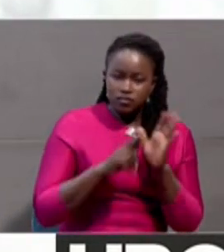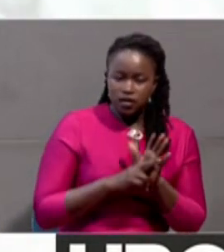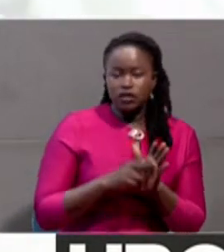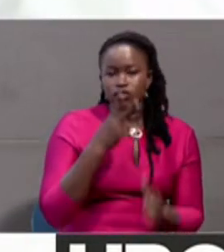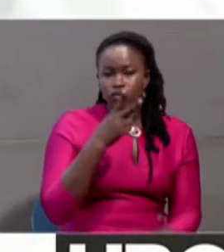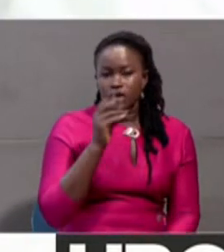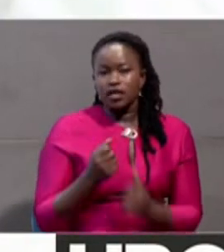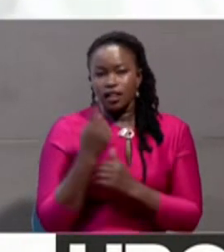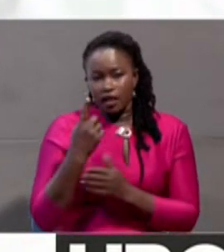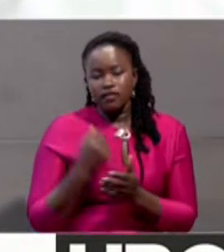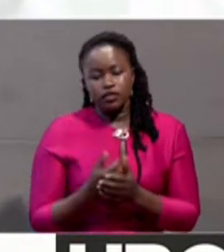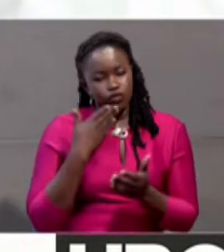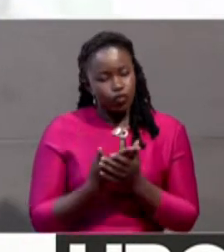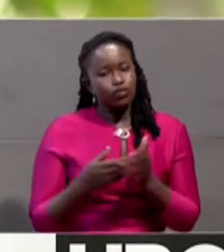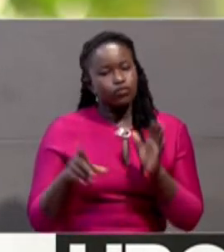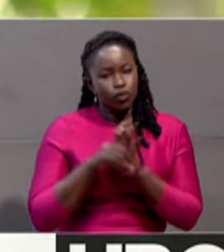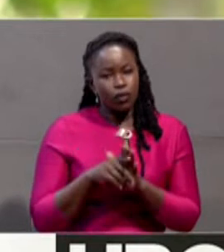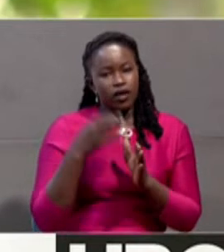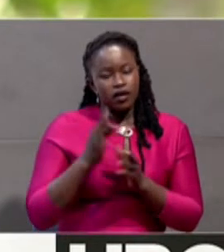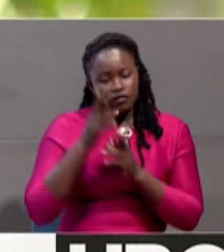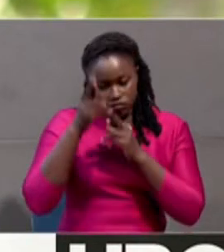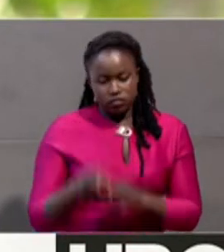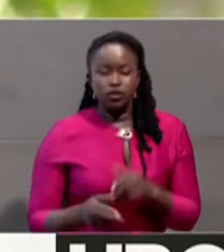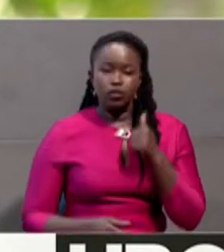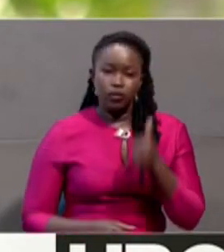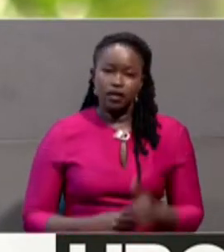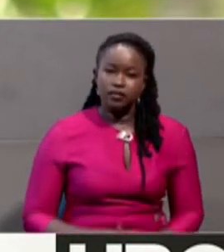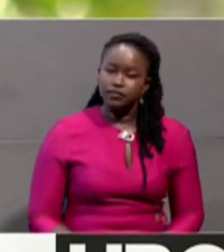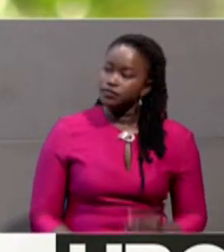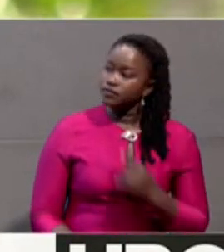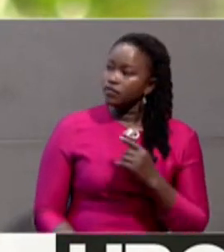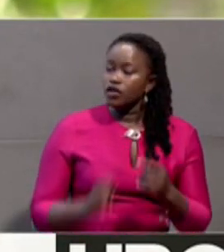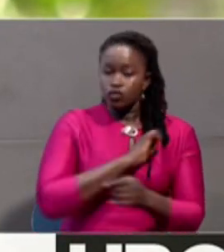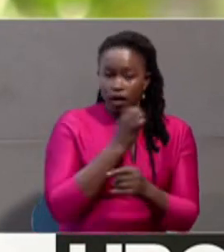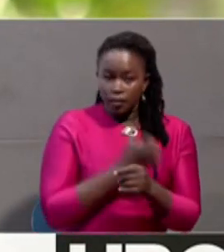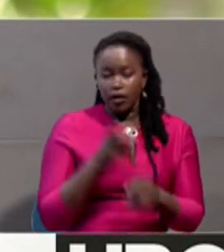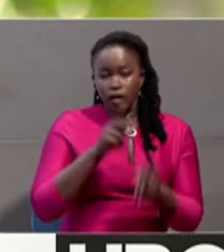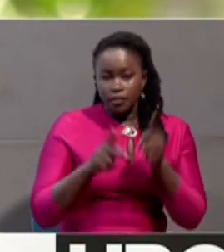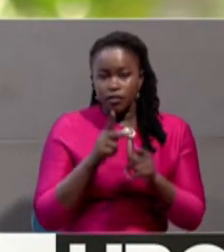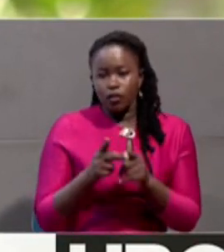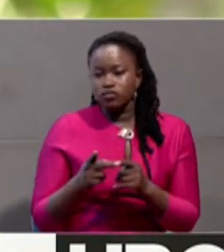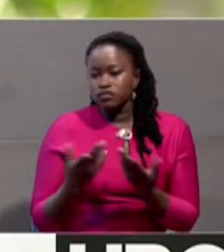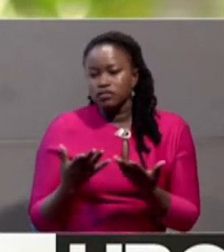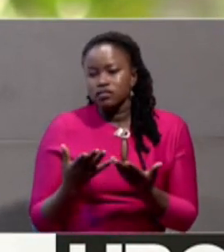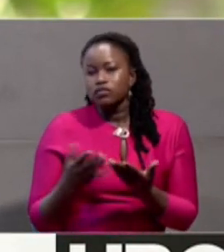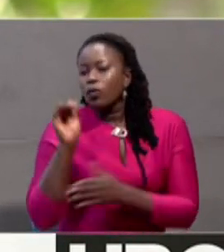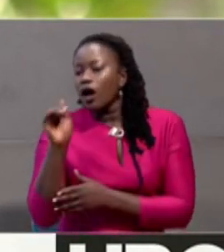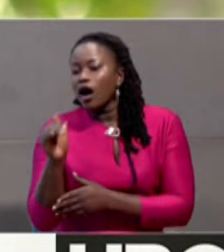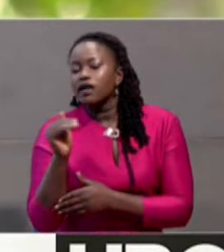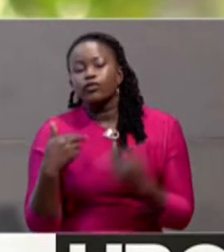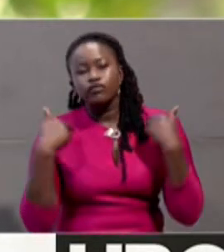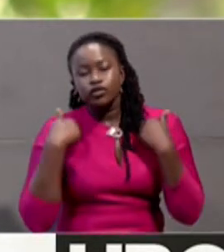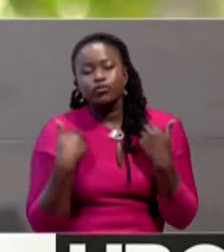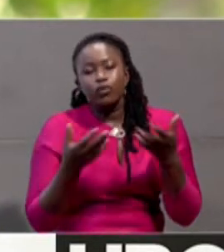2011, is a good law if well respected. To empower citizens to hold officials accountable and to